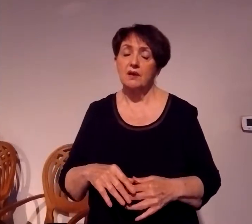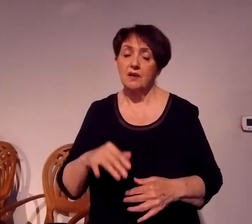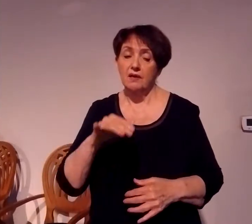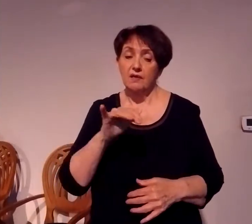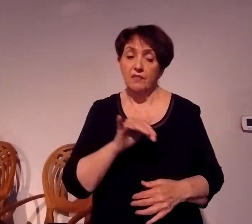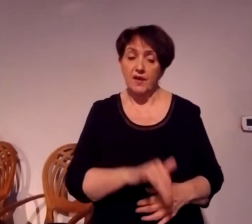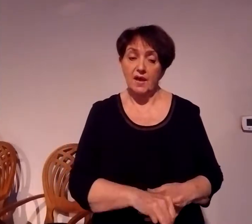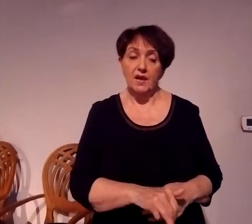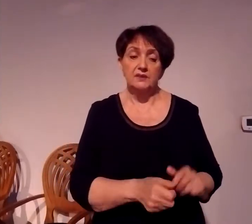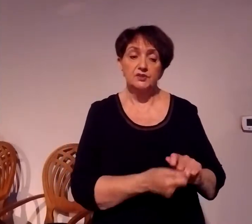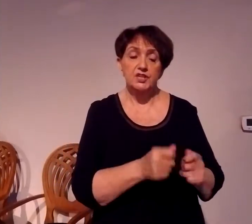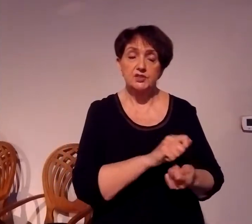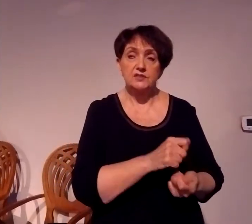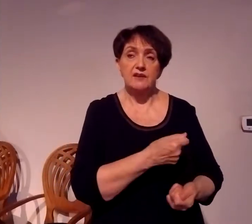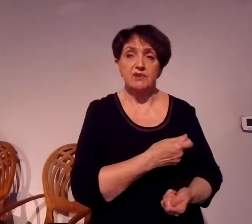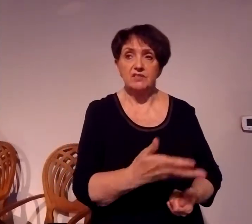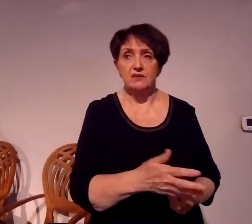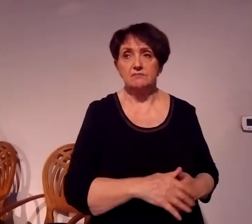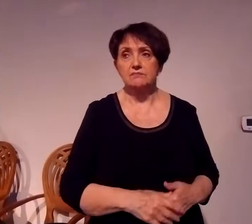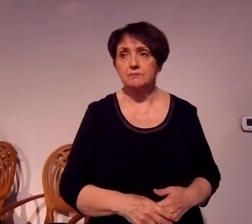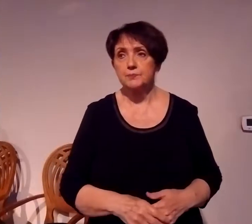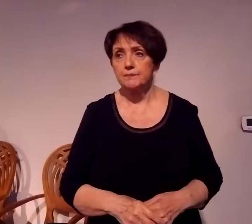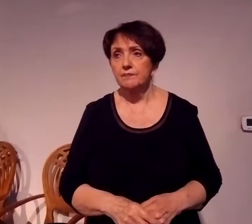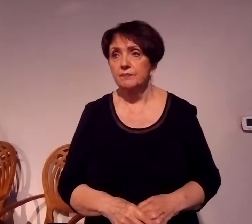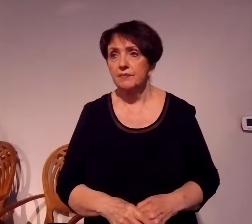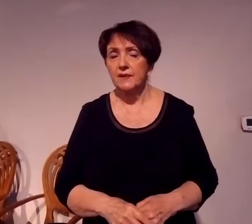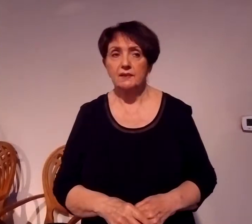That changes everything.